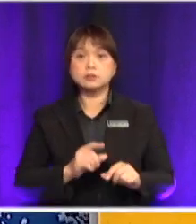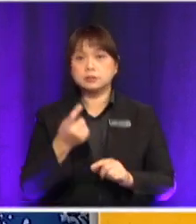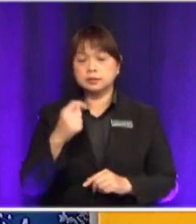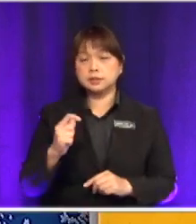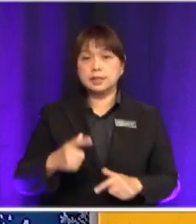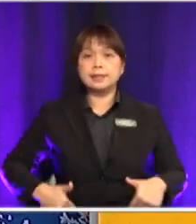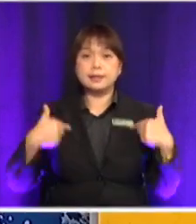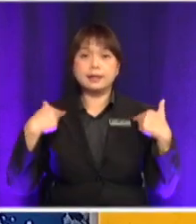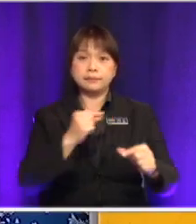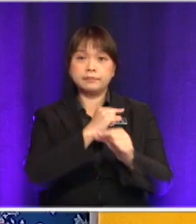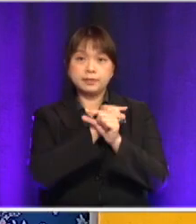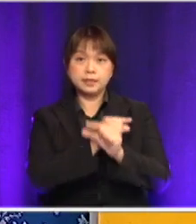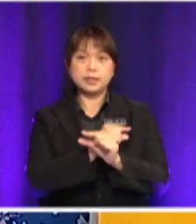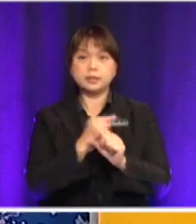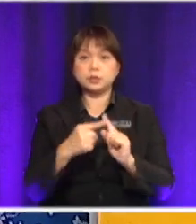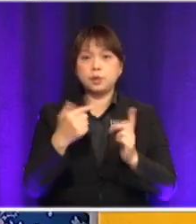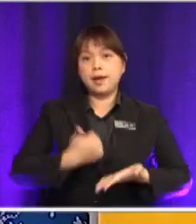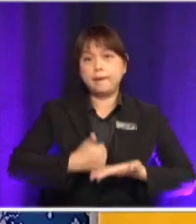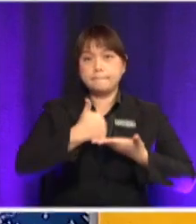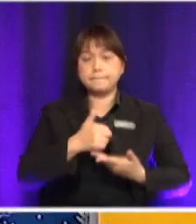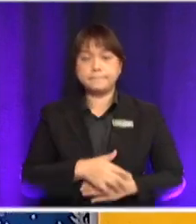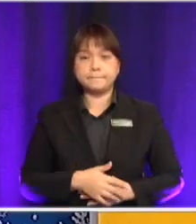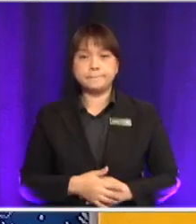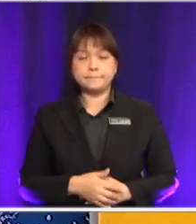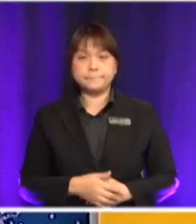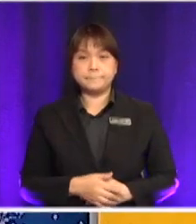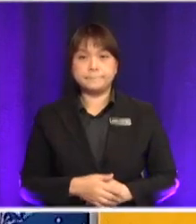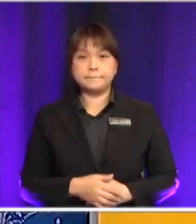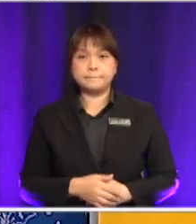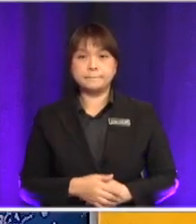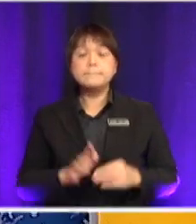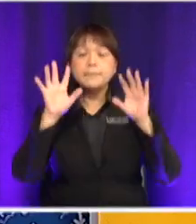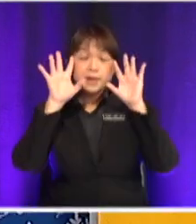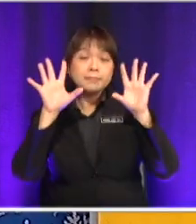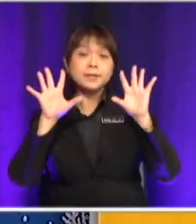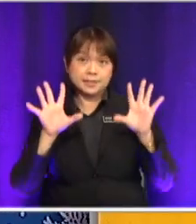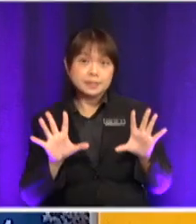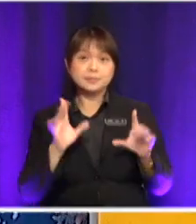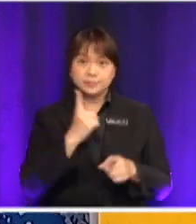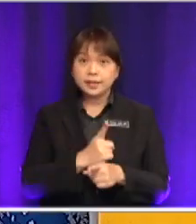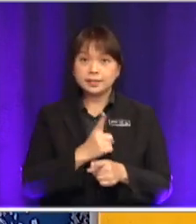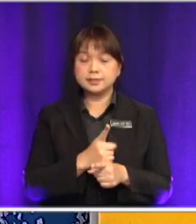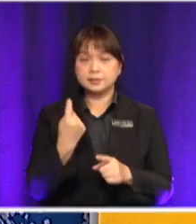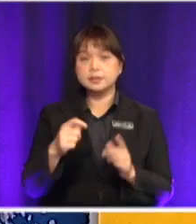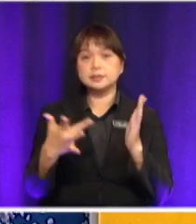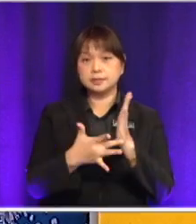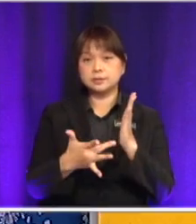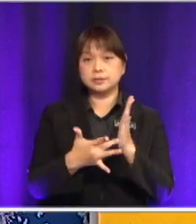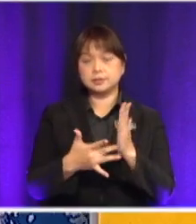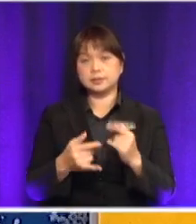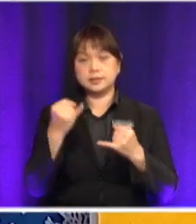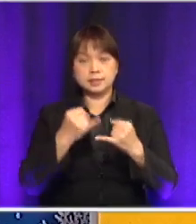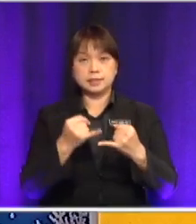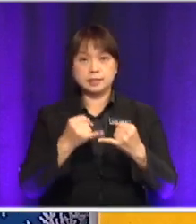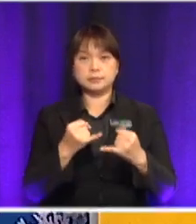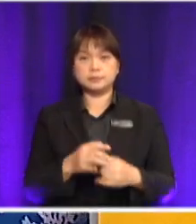Yeah, exactly. Amazing, right? Technology. Yes. Okay. All right, last but not least, let me help you guys with paragraph 6